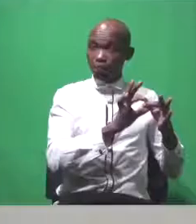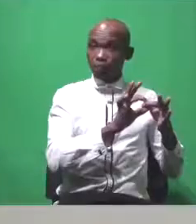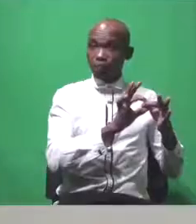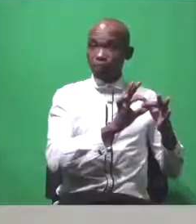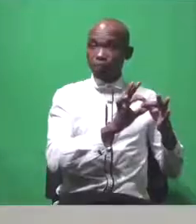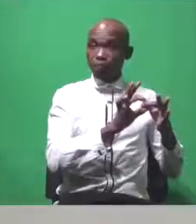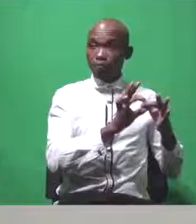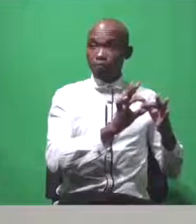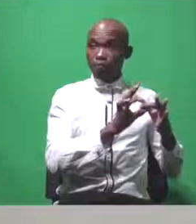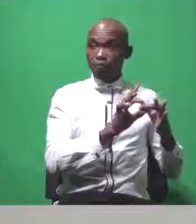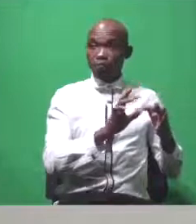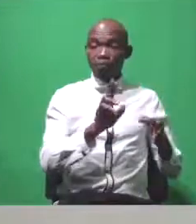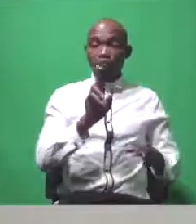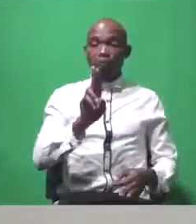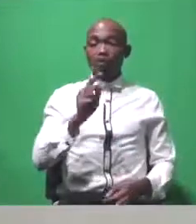venture